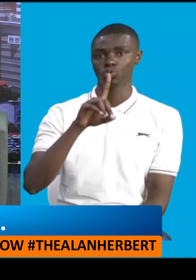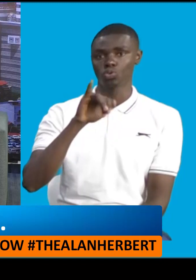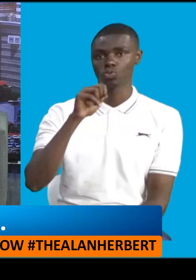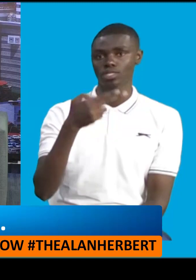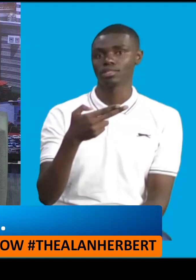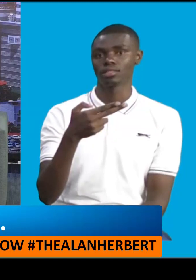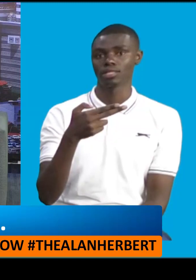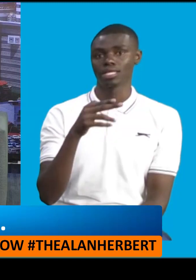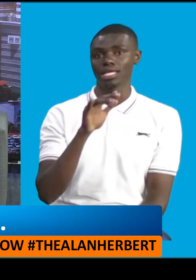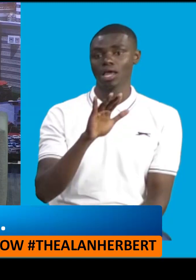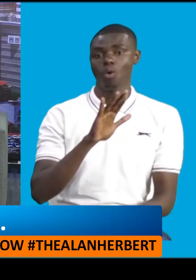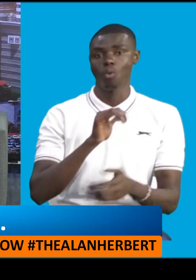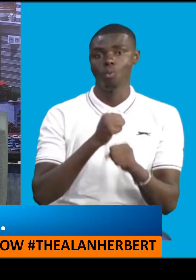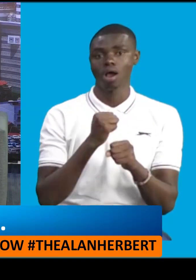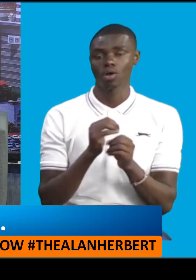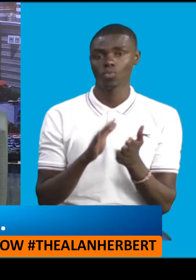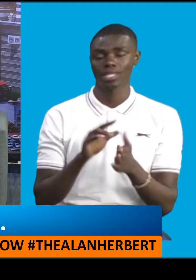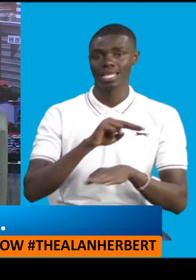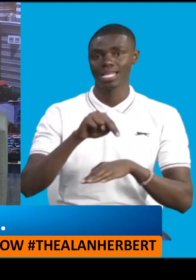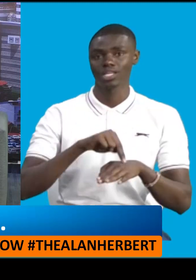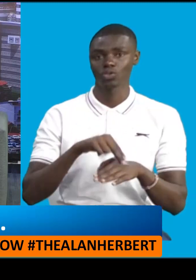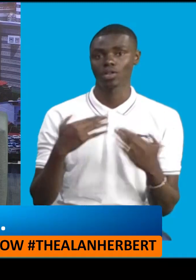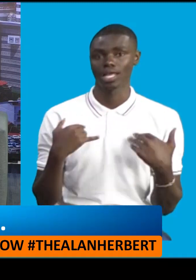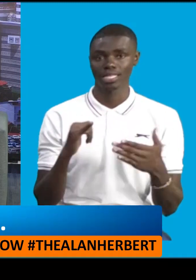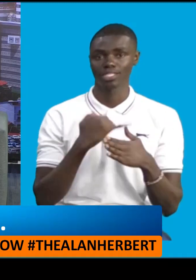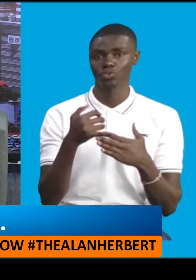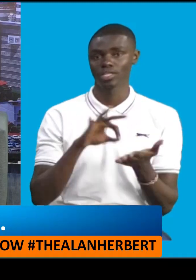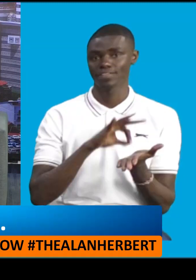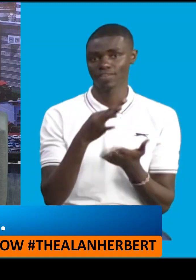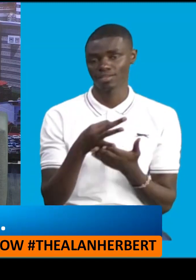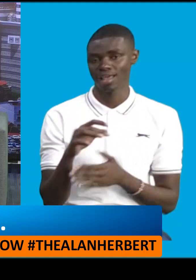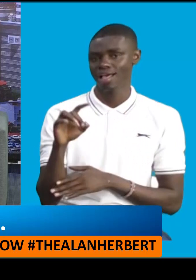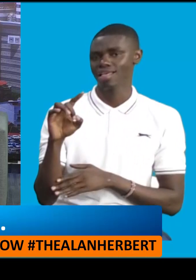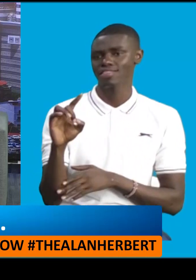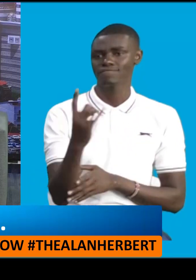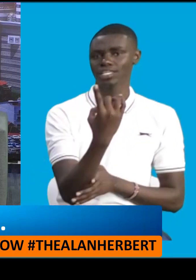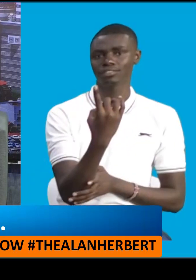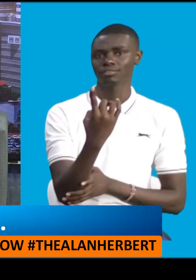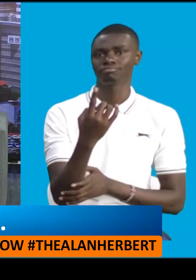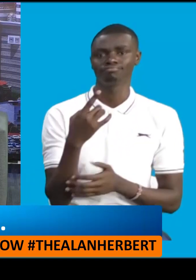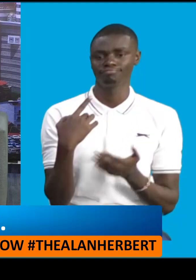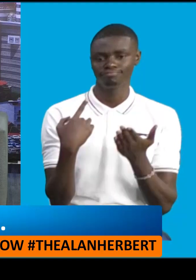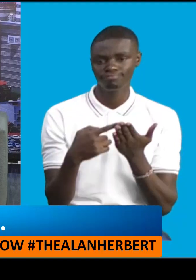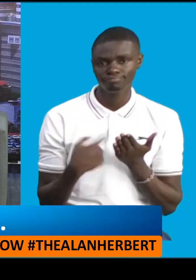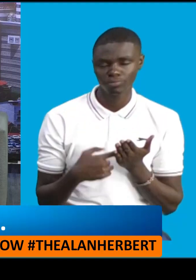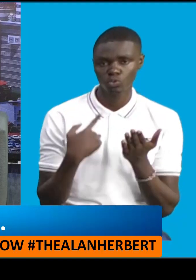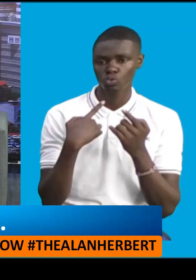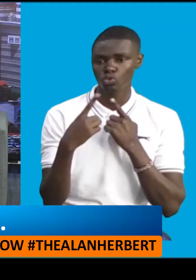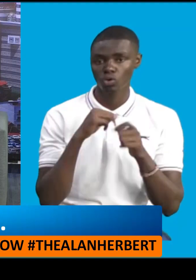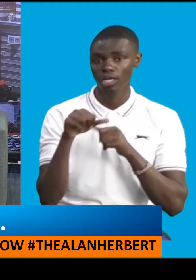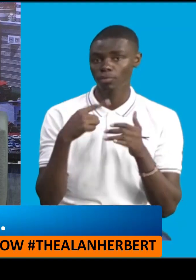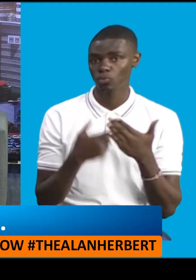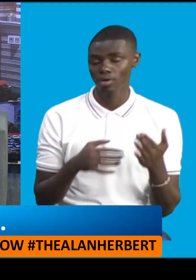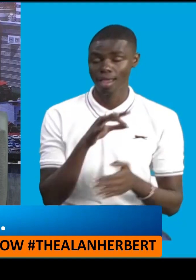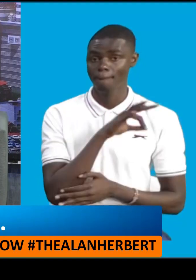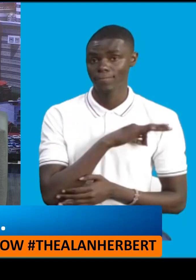Otele. She works with the National Health Insurance Fund, and in the first installment of this particular show, we